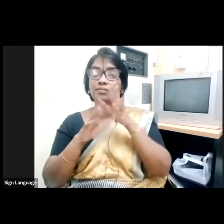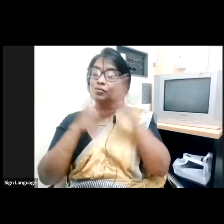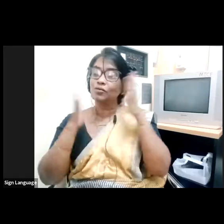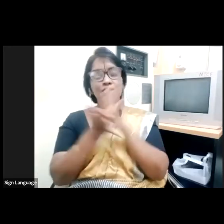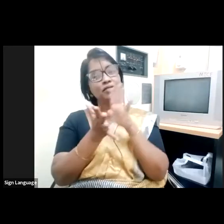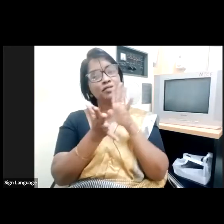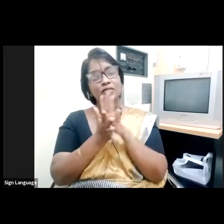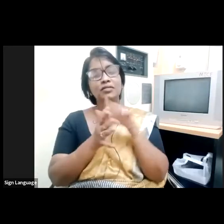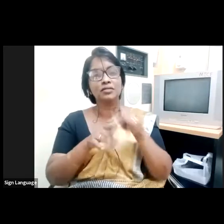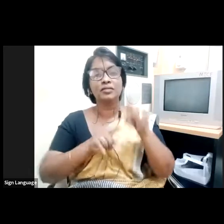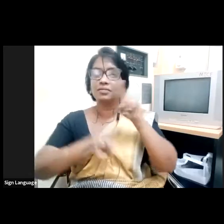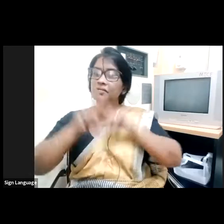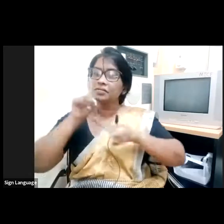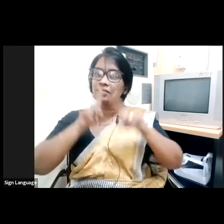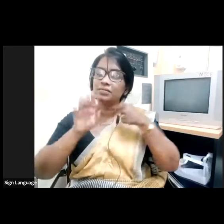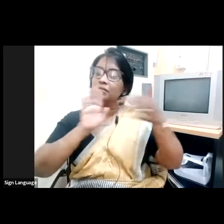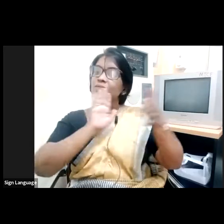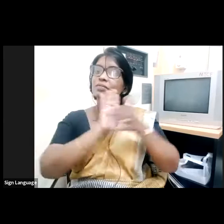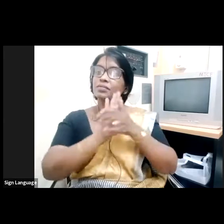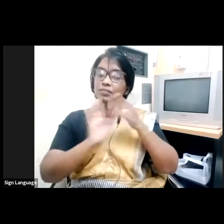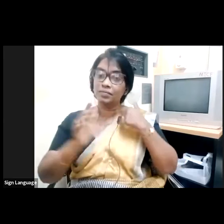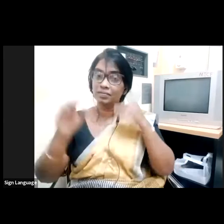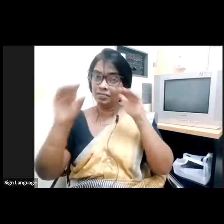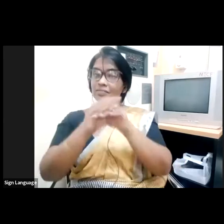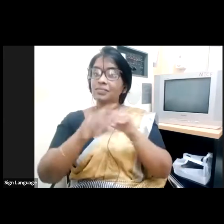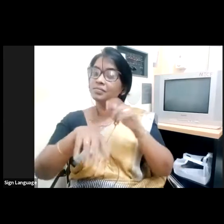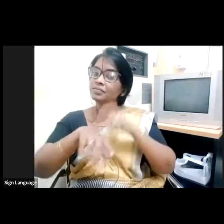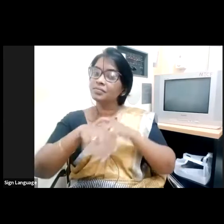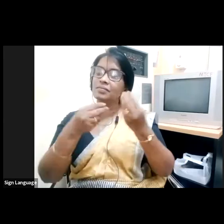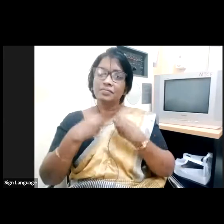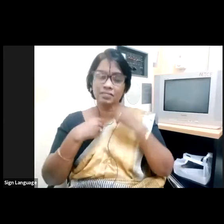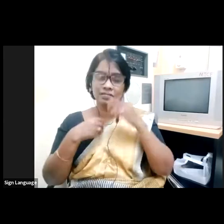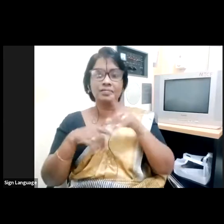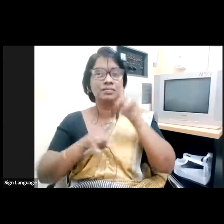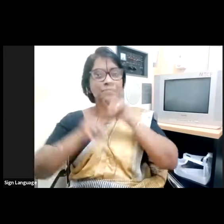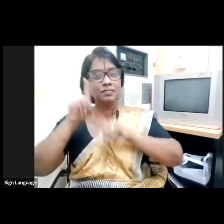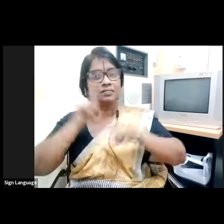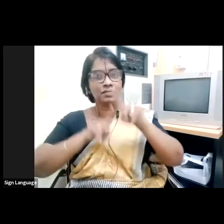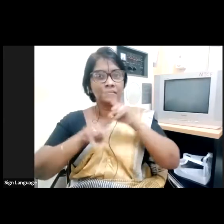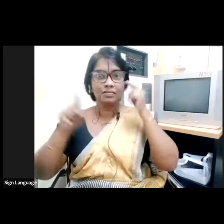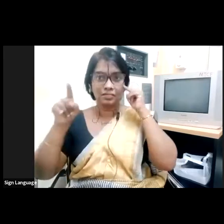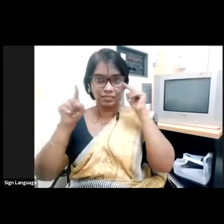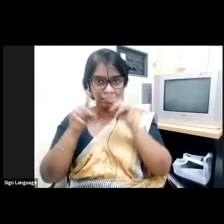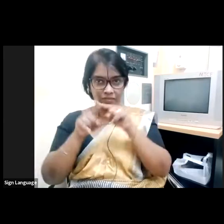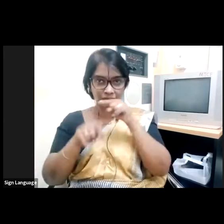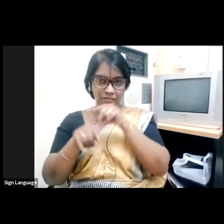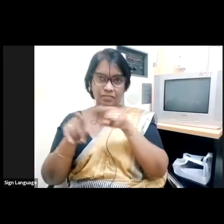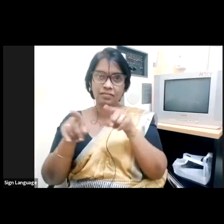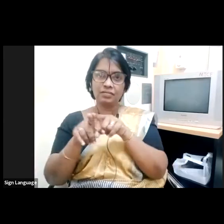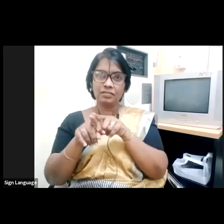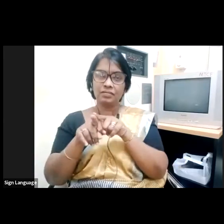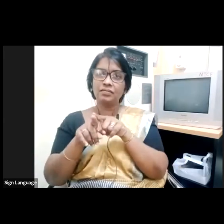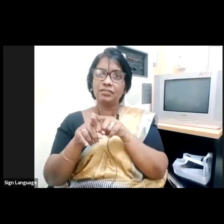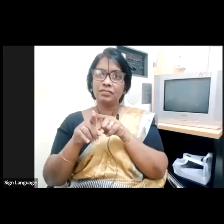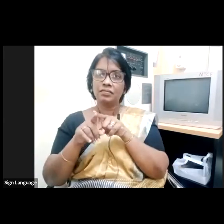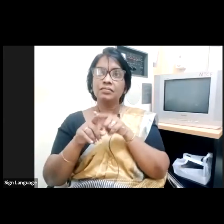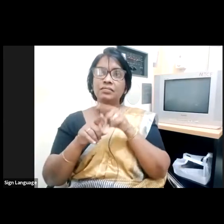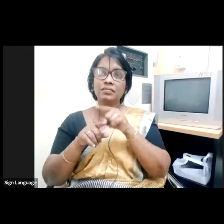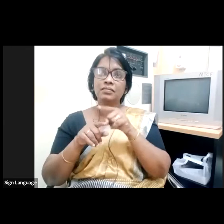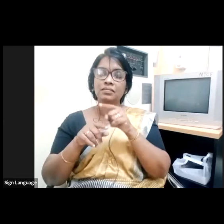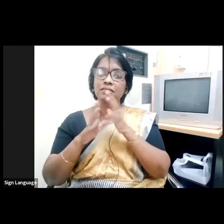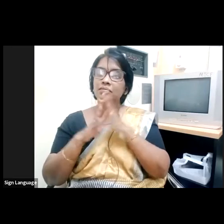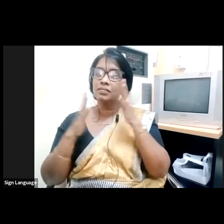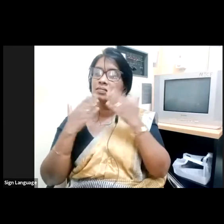in 4 minutes. I'll probably touch on it, but also maybe we can cover it more on the panel discussion. So I'm going to talk more from